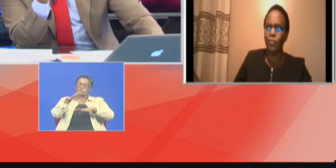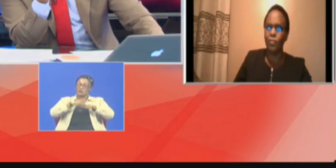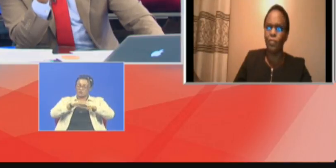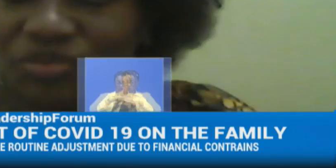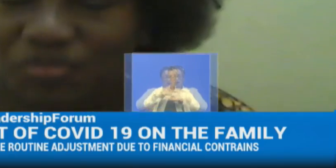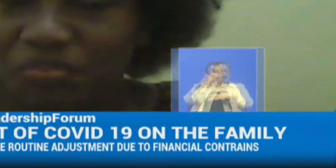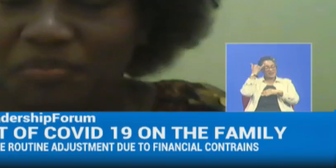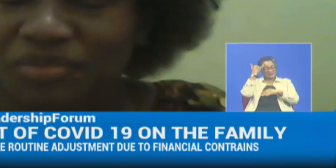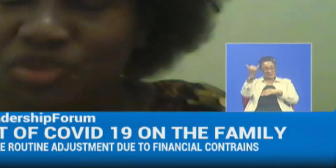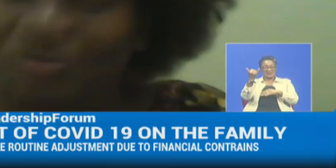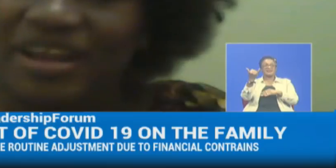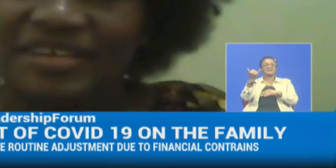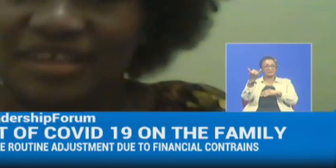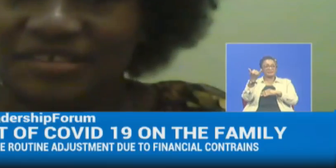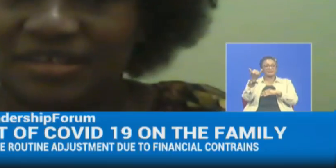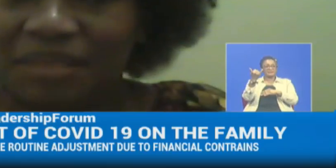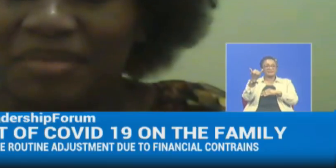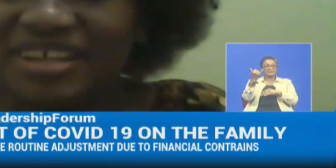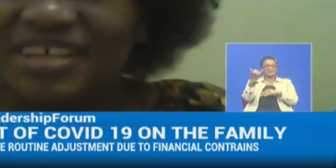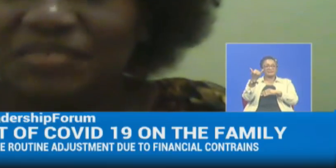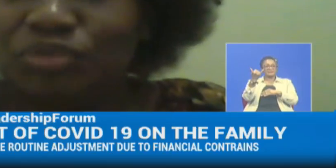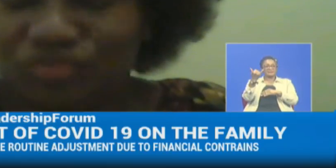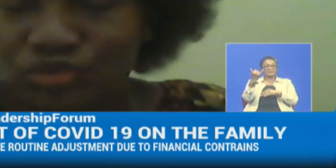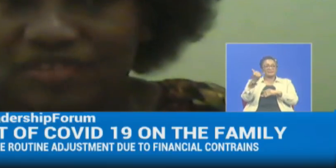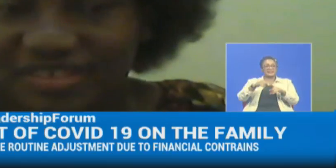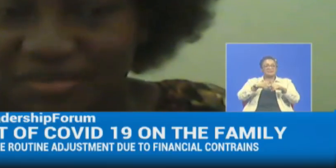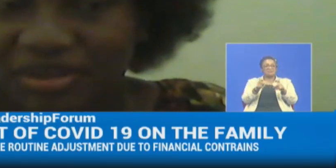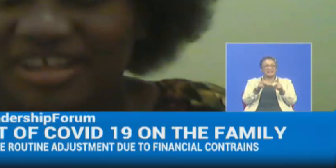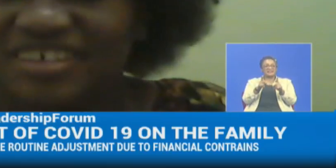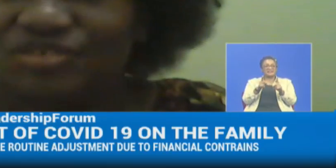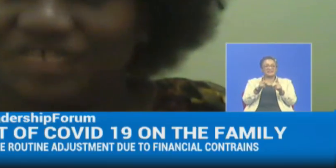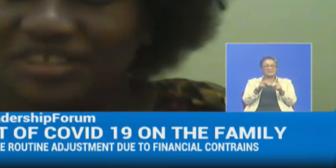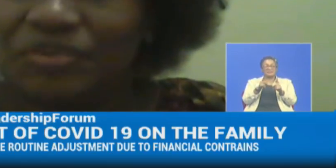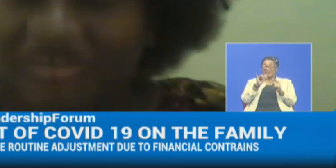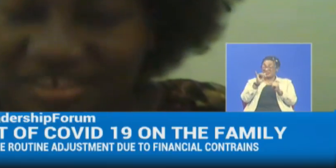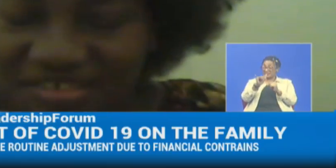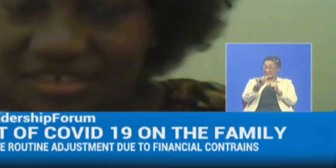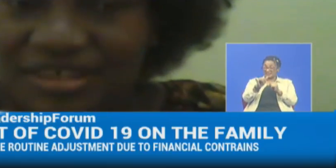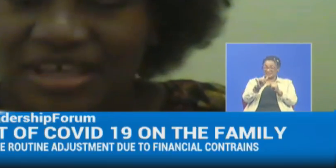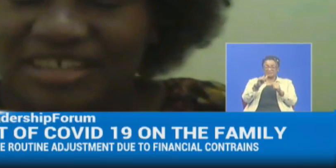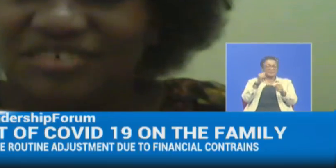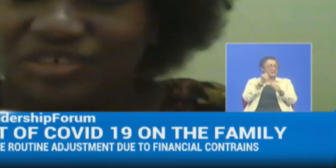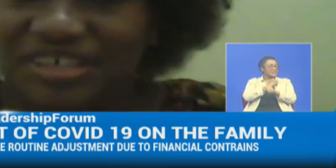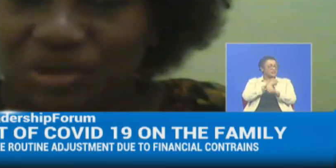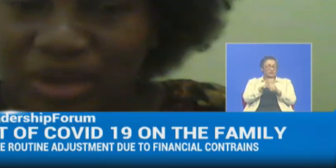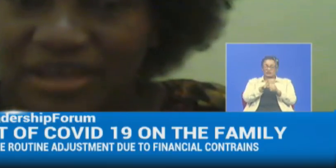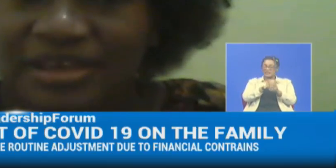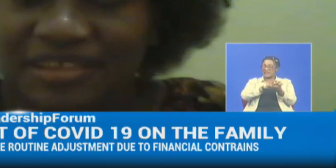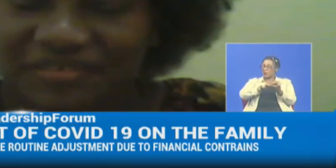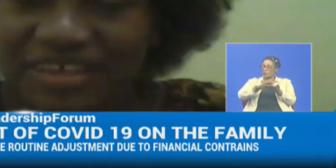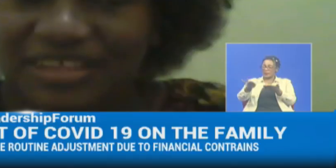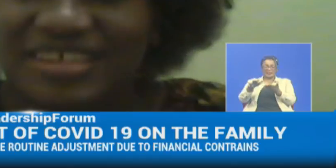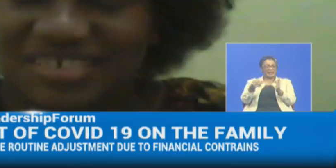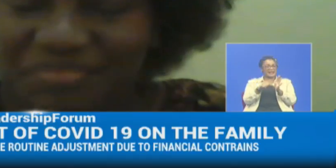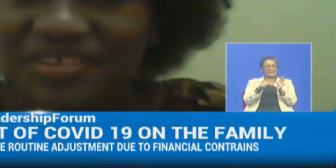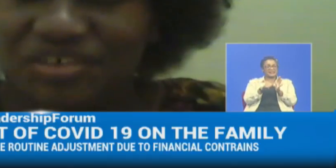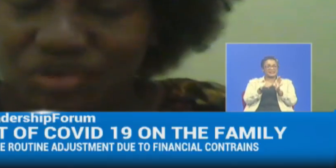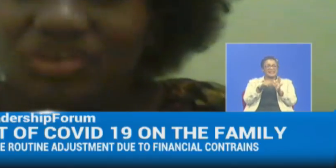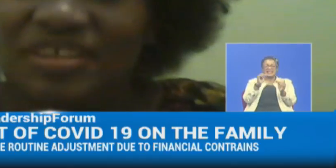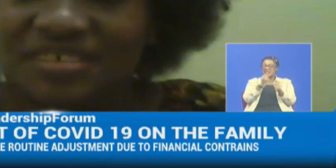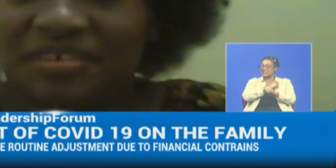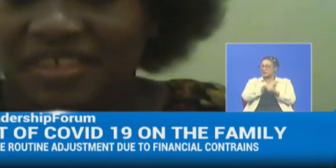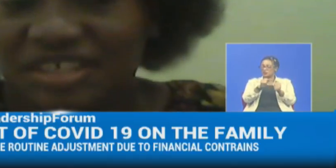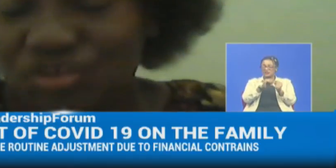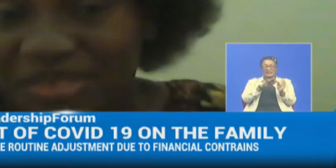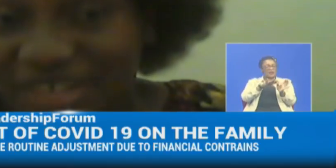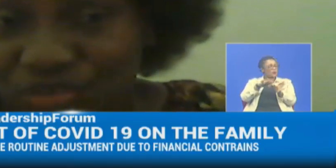the world is filled with noble ideas, but it doesn't put food on the table, and it does not take away crises. It does not take away the fact that there's something that is going on